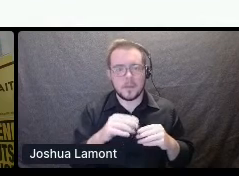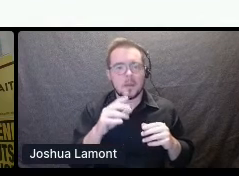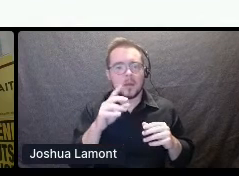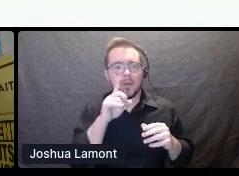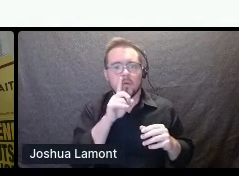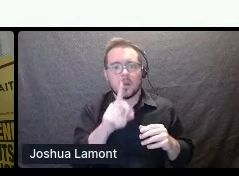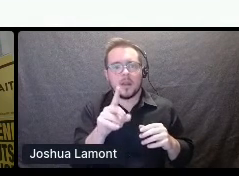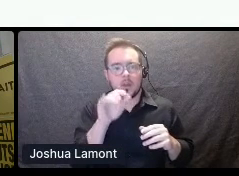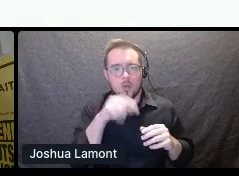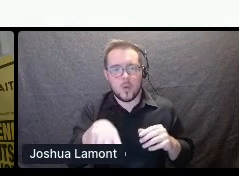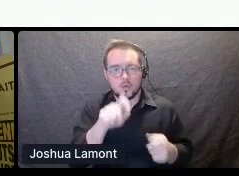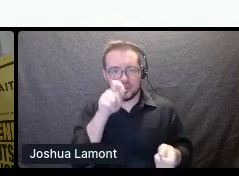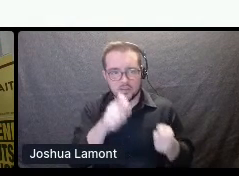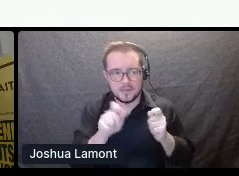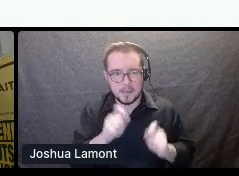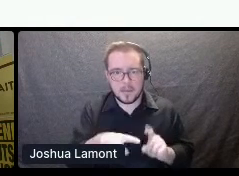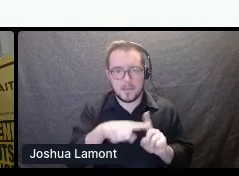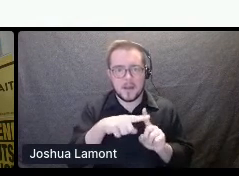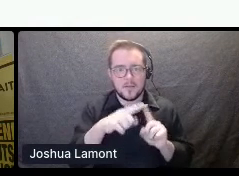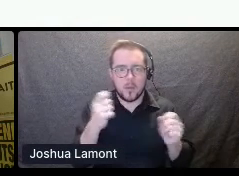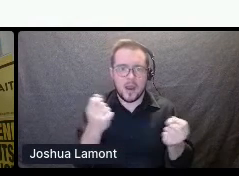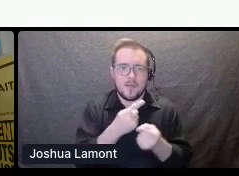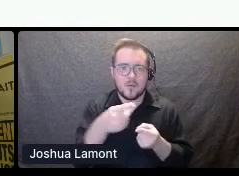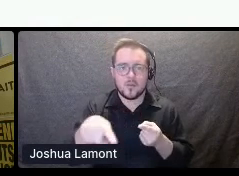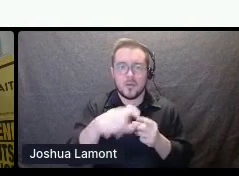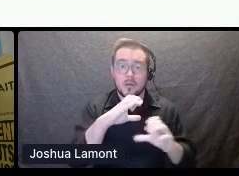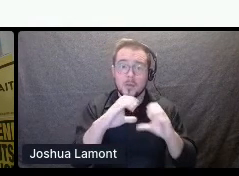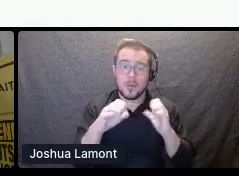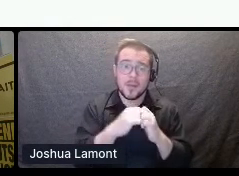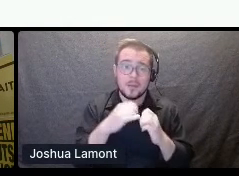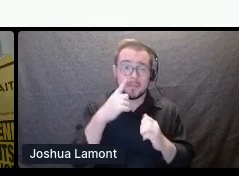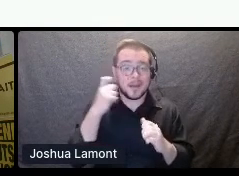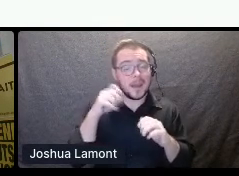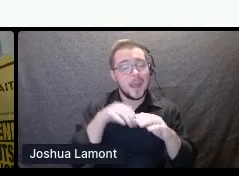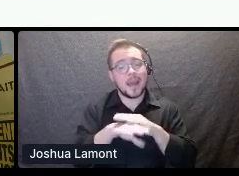positive for everyone that you're communicating with because access benefits everyone.